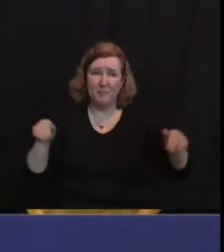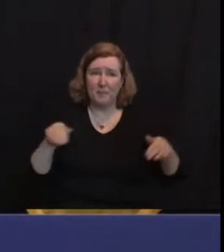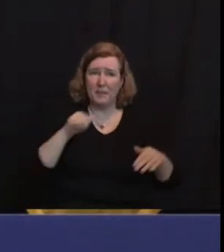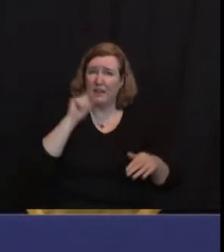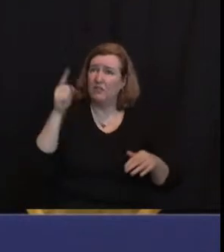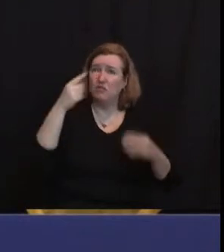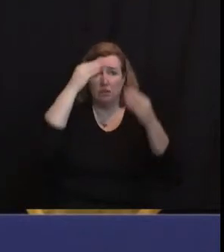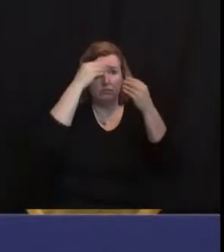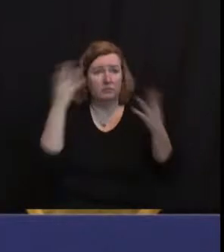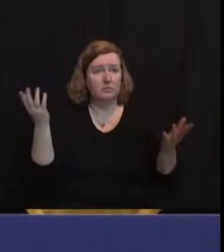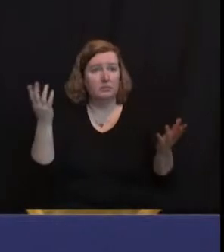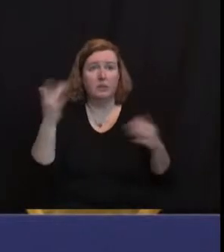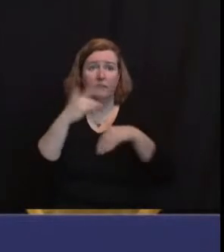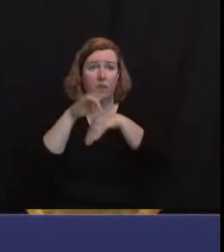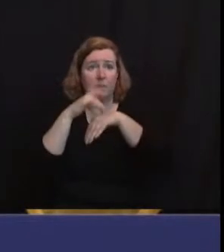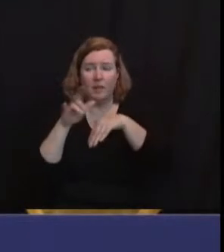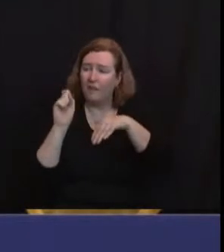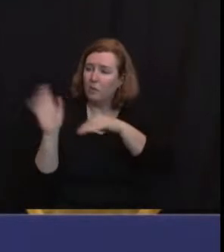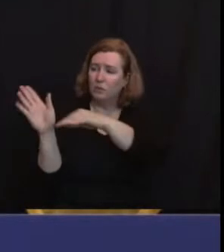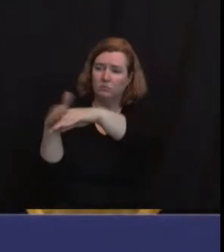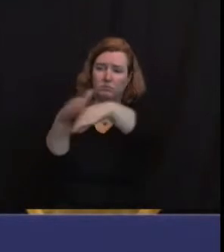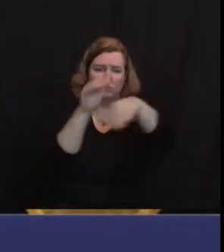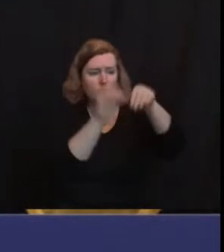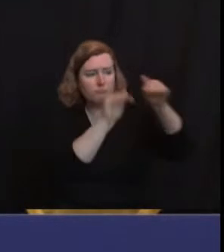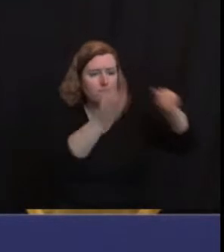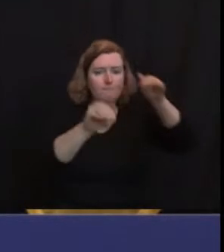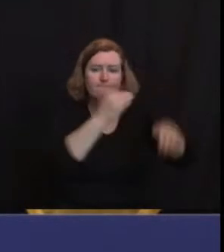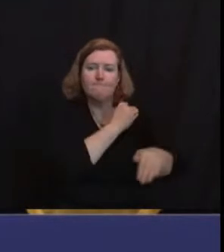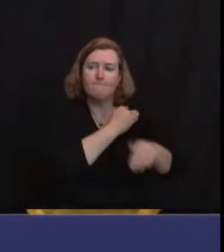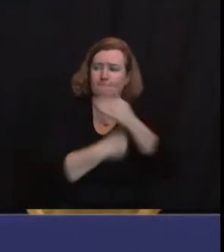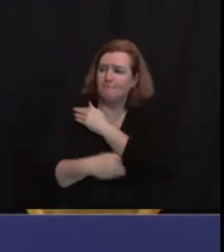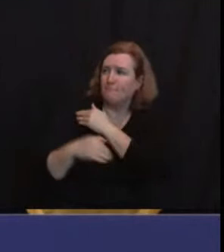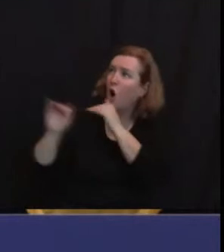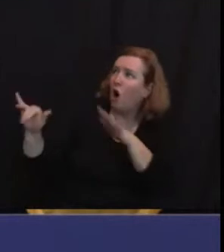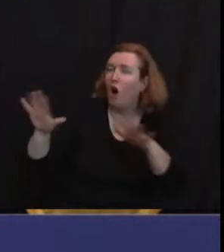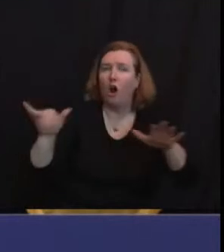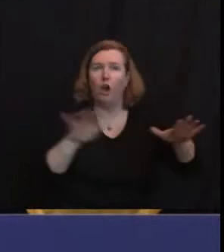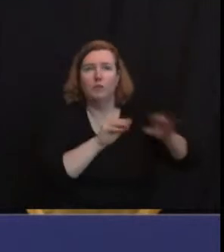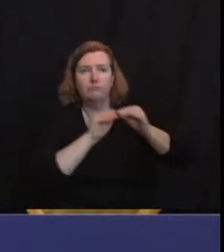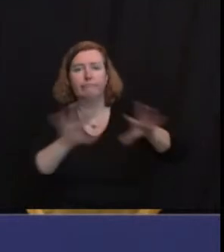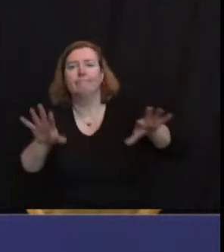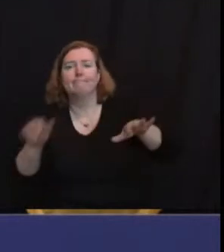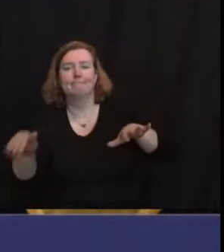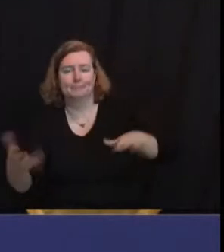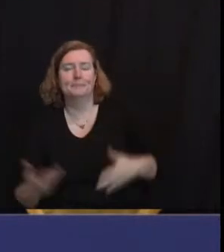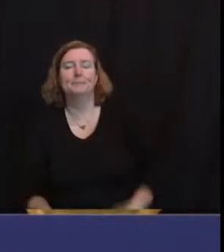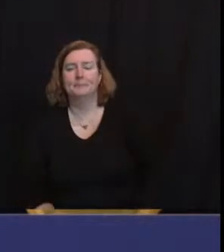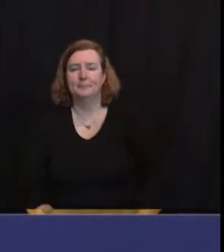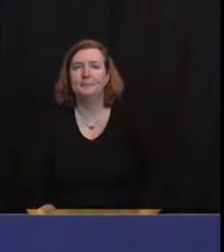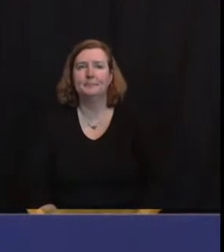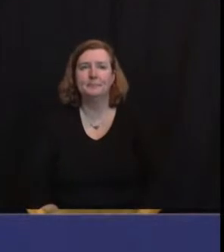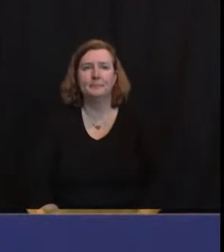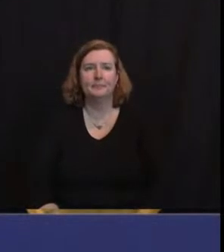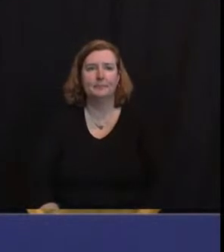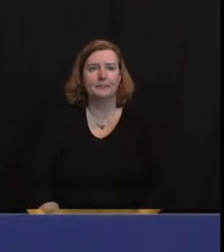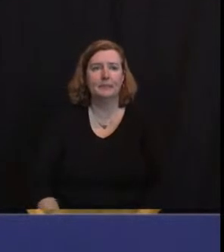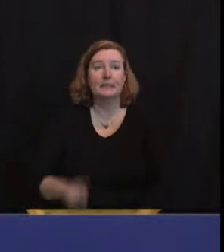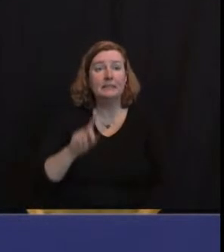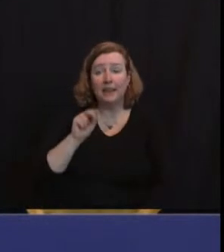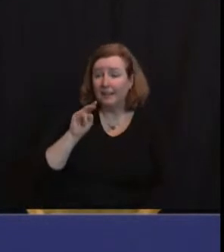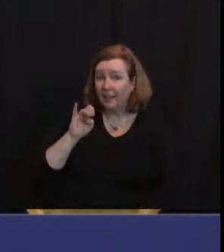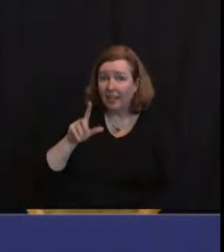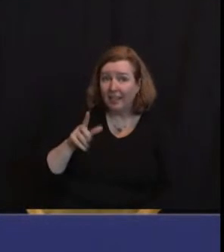and it's a journey. We're not where we want to be yet, but it's a journey. Thank you, Dave. Daniel, good afternoon. Hi, Governor. Good